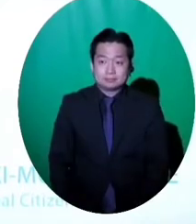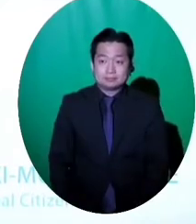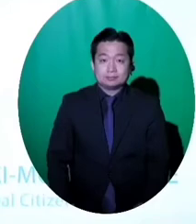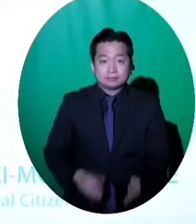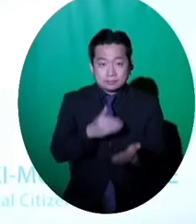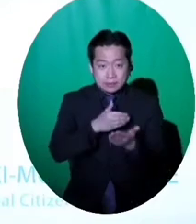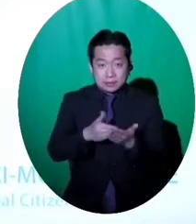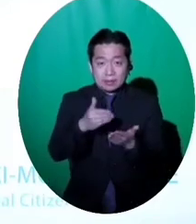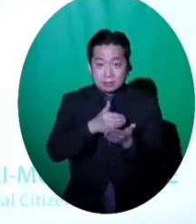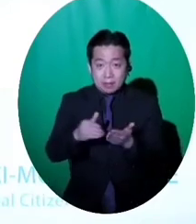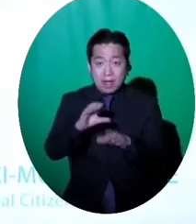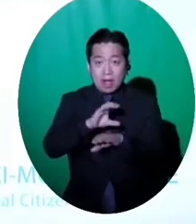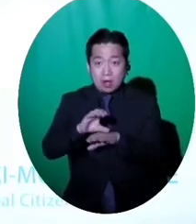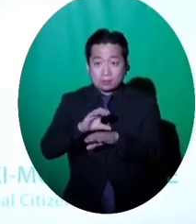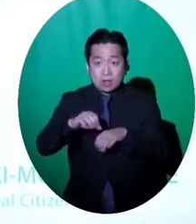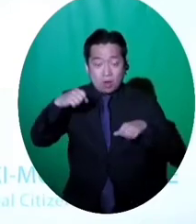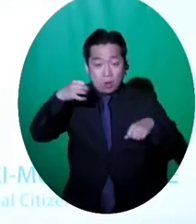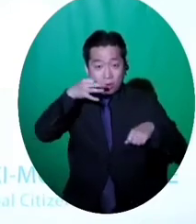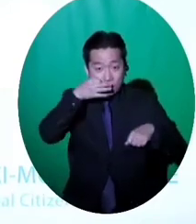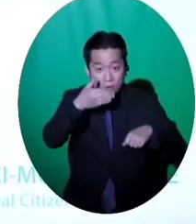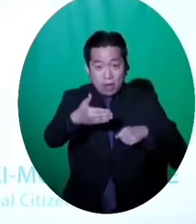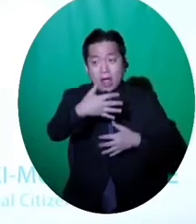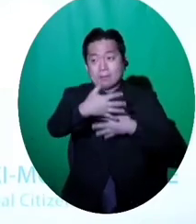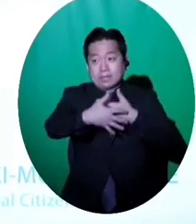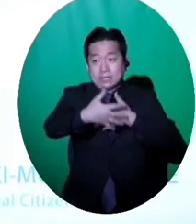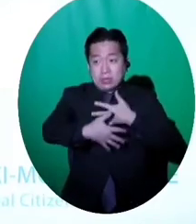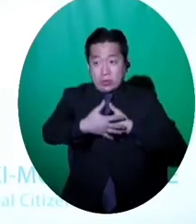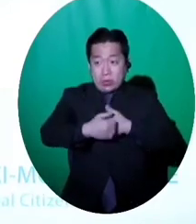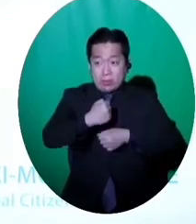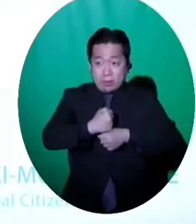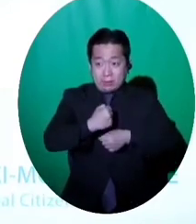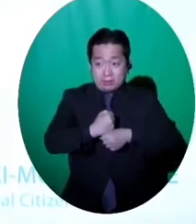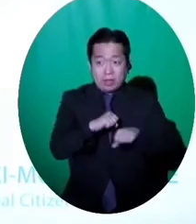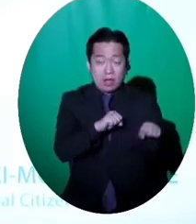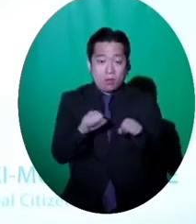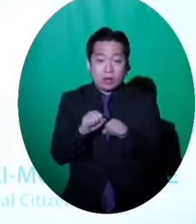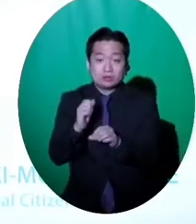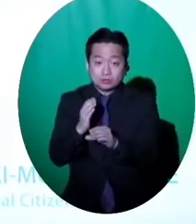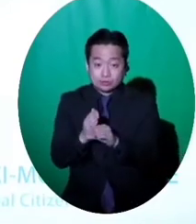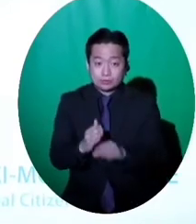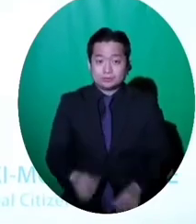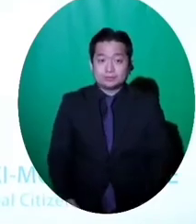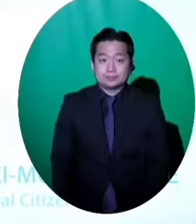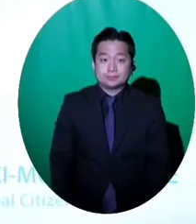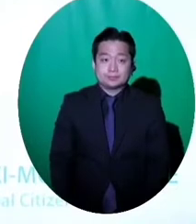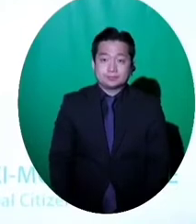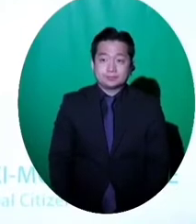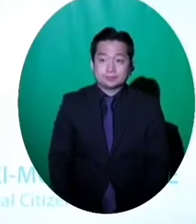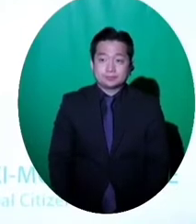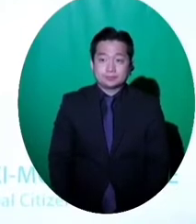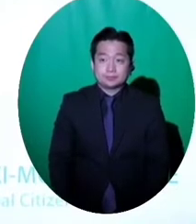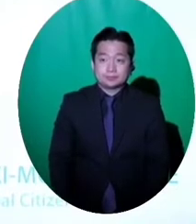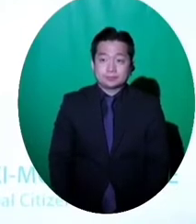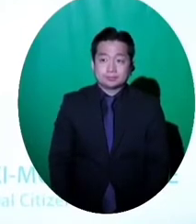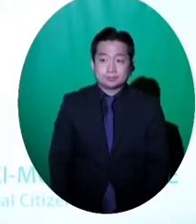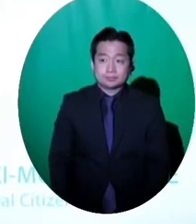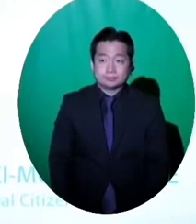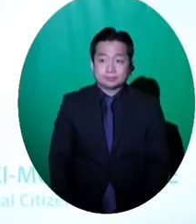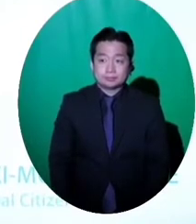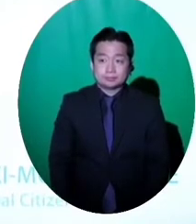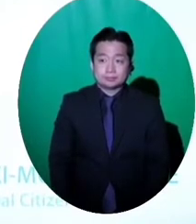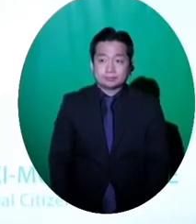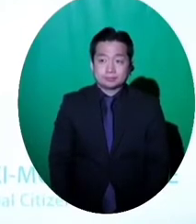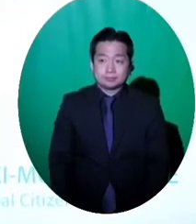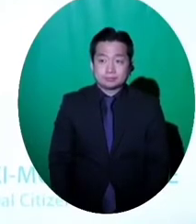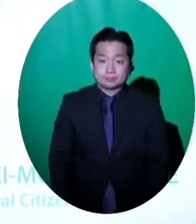performance art, and video. His project were presented at the New Museum of Contemporary Art, Whitney Museum